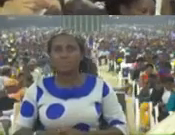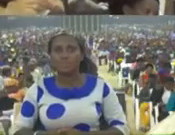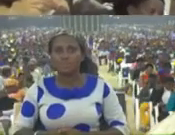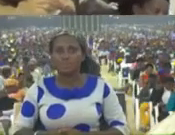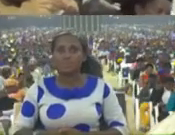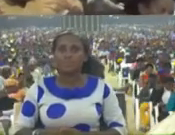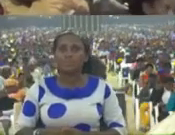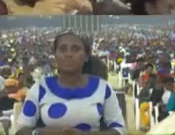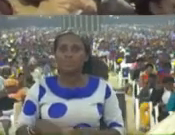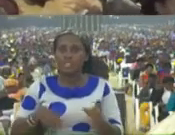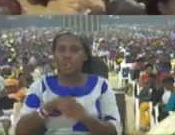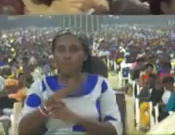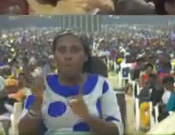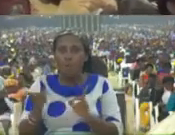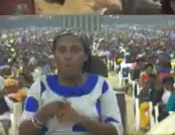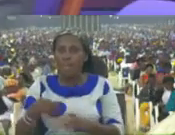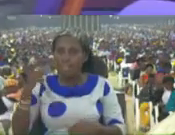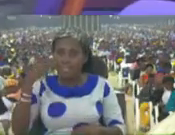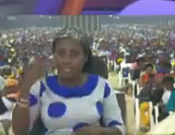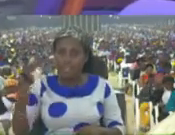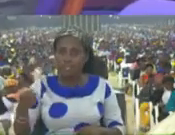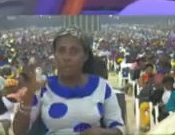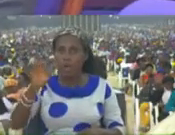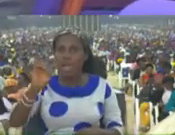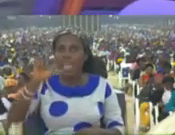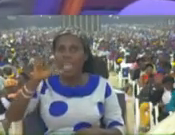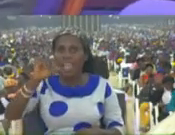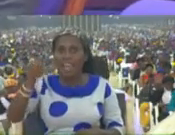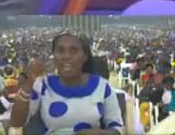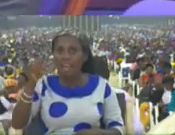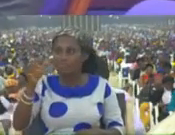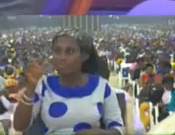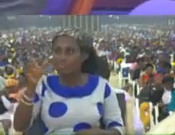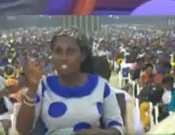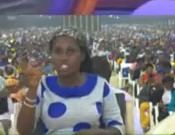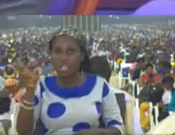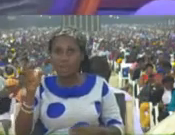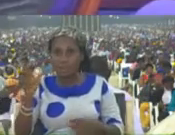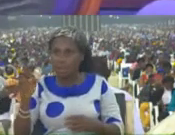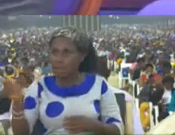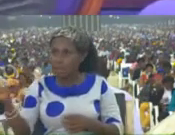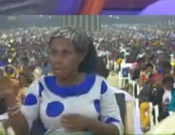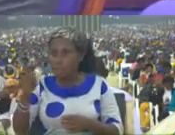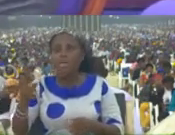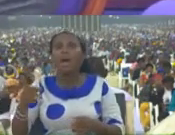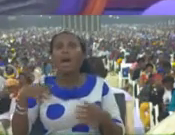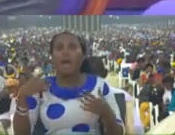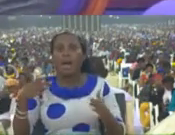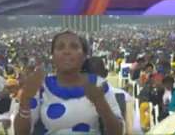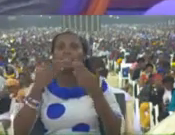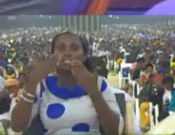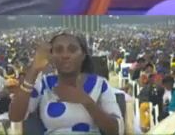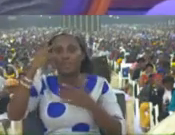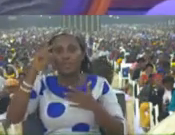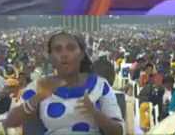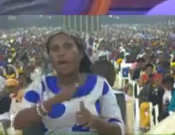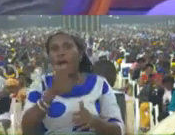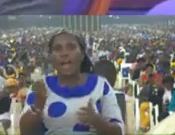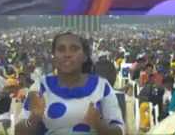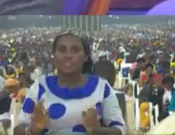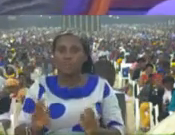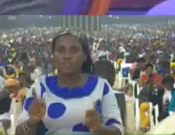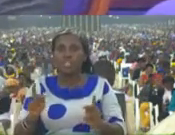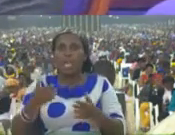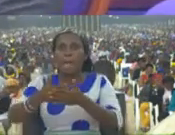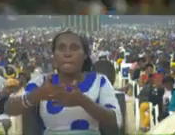So when they saw Elisha crossing over, they said, thank God for another opportunity. Before the end